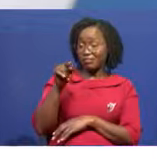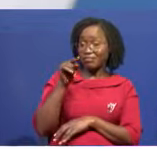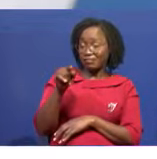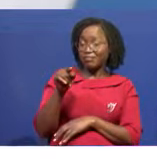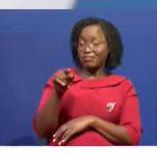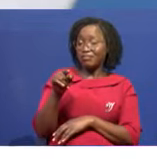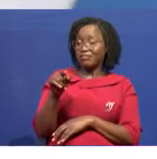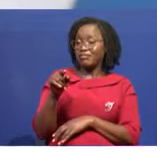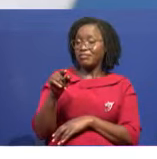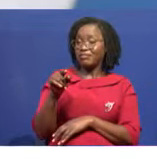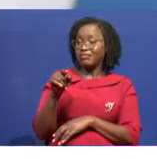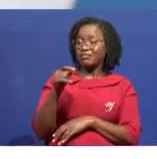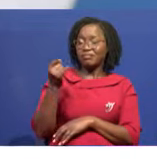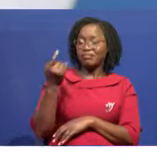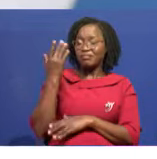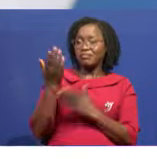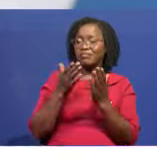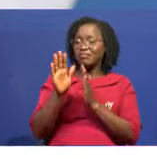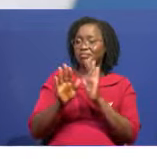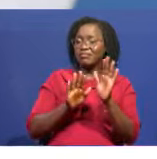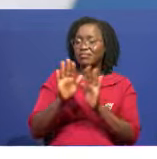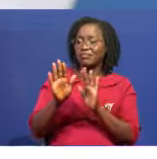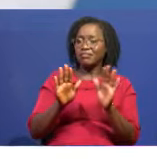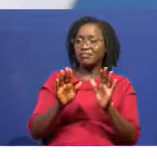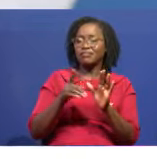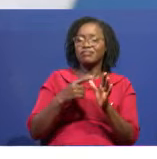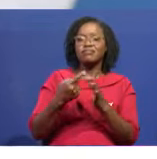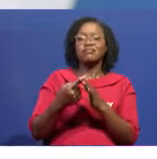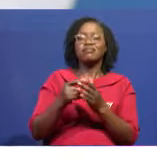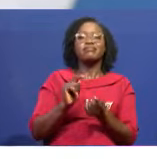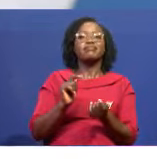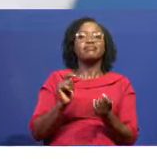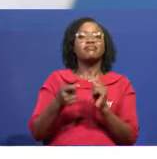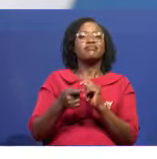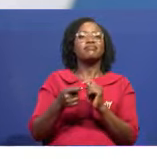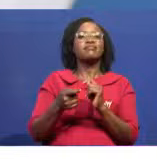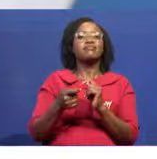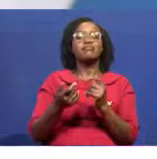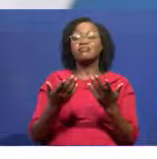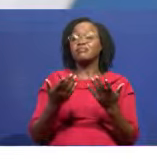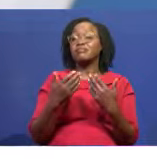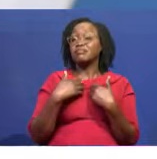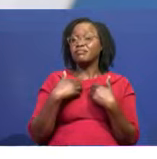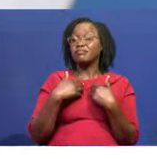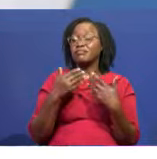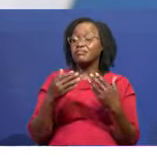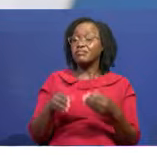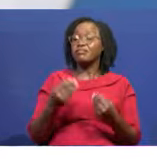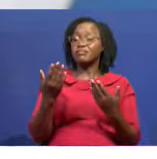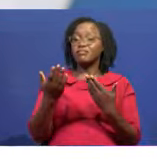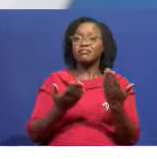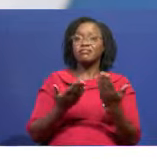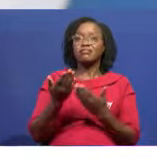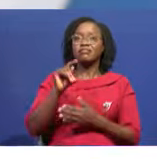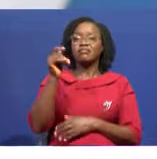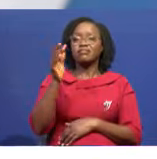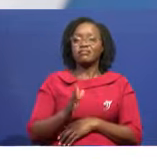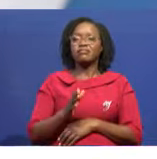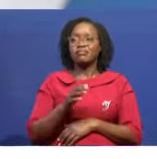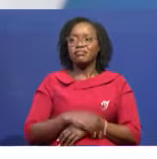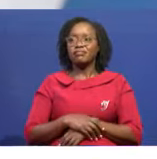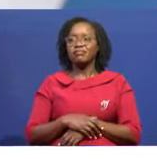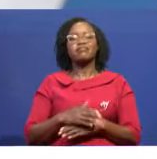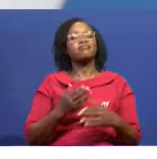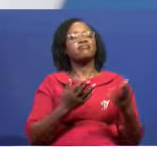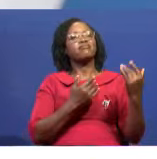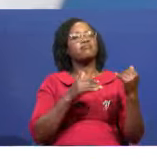populace understands the services that they're supposed to receive, then there'll be a change of tone in how you deliver those services to the Kenyan people. So I'm